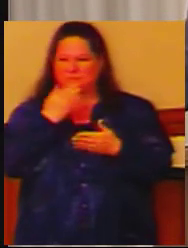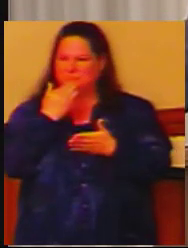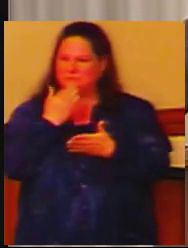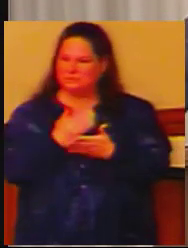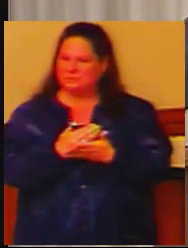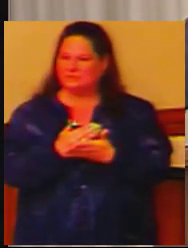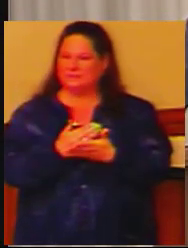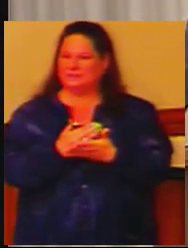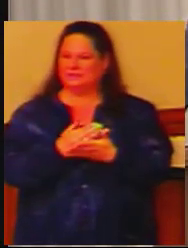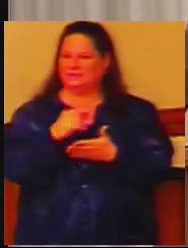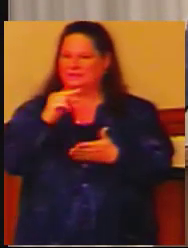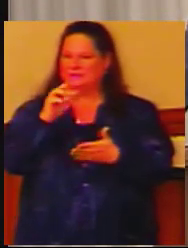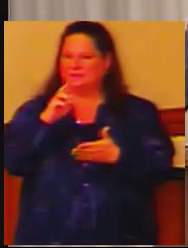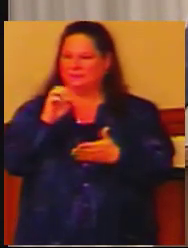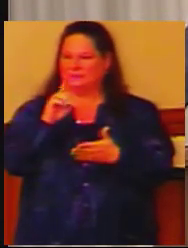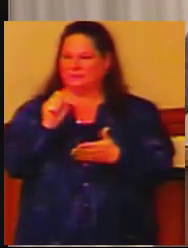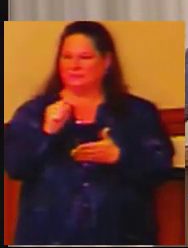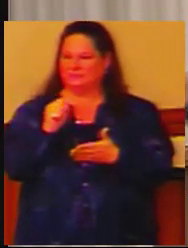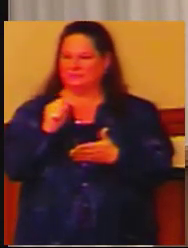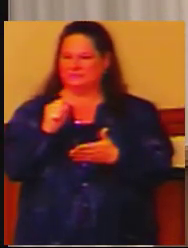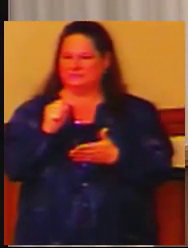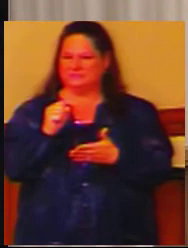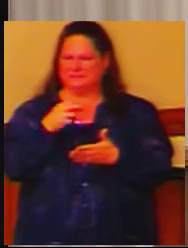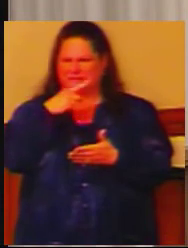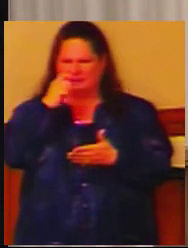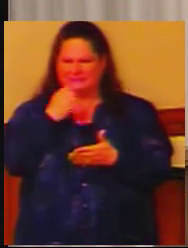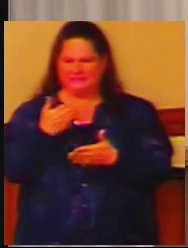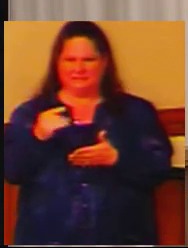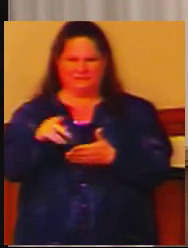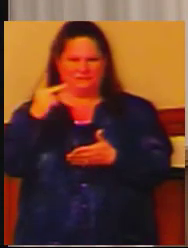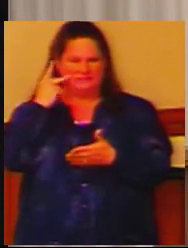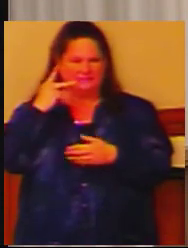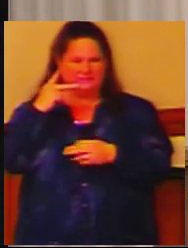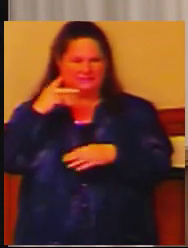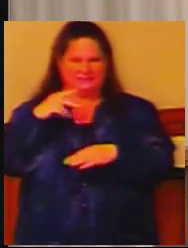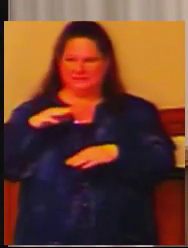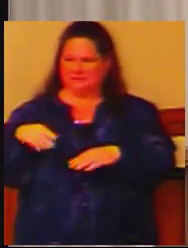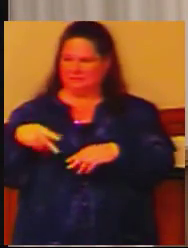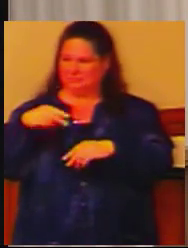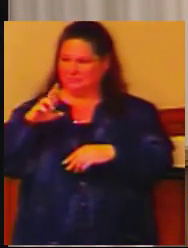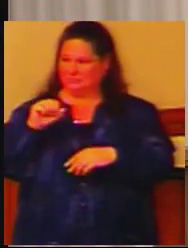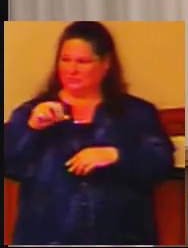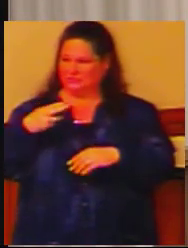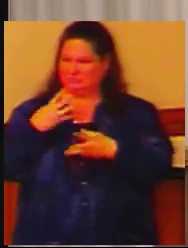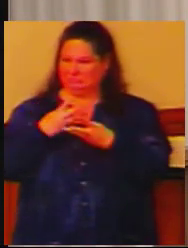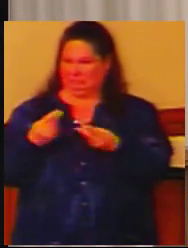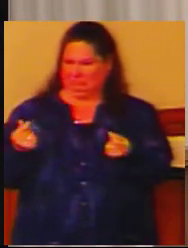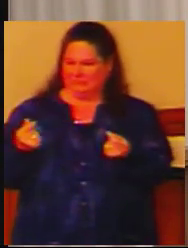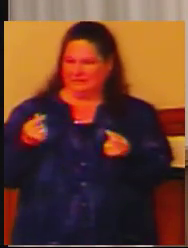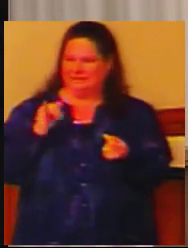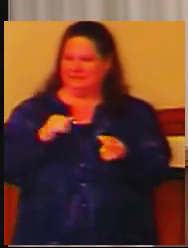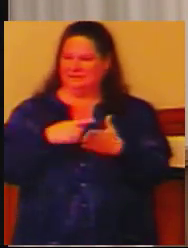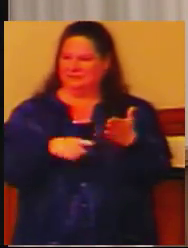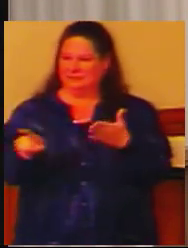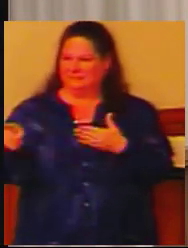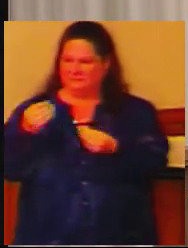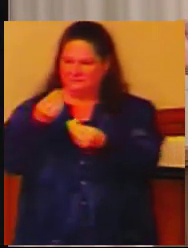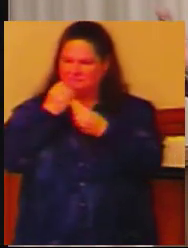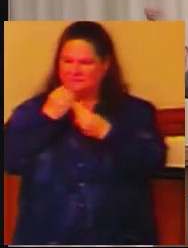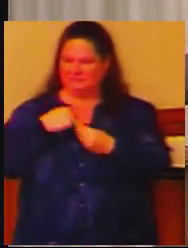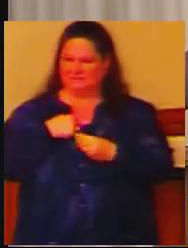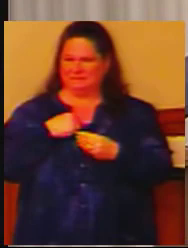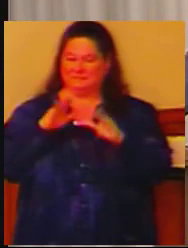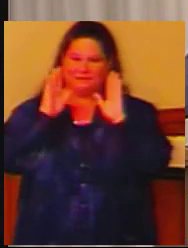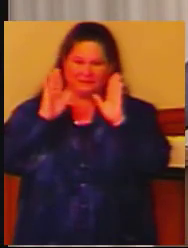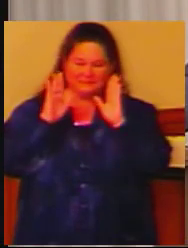was gourds, right? Those ugly things you see sit on your porch to rot. That's what they were feeding me. It was